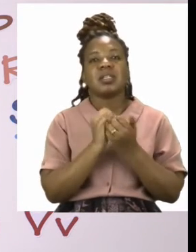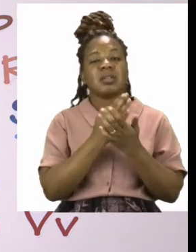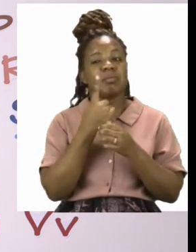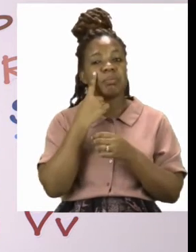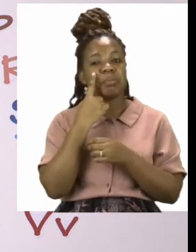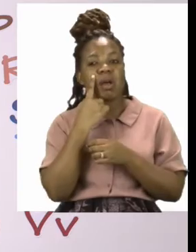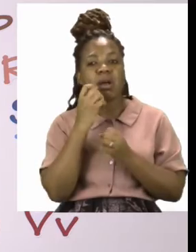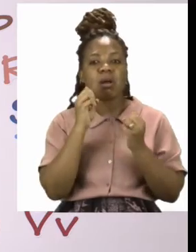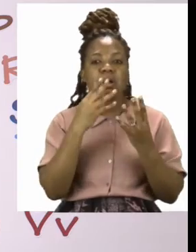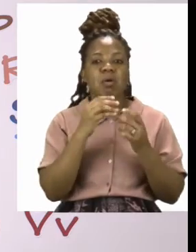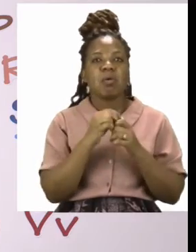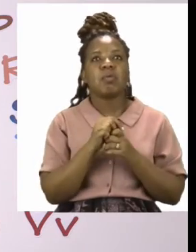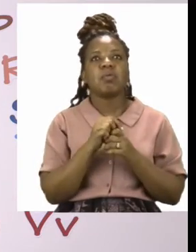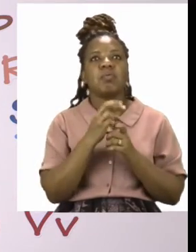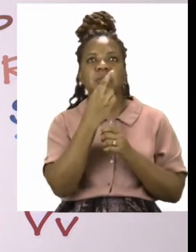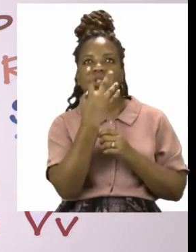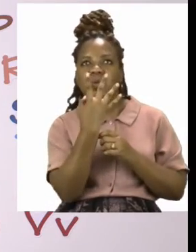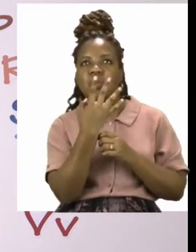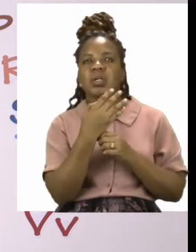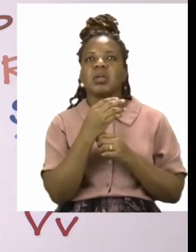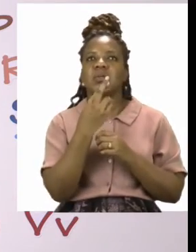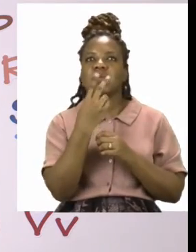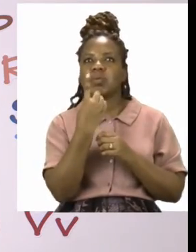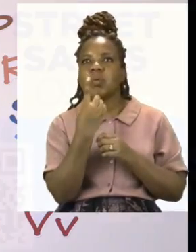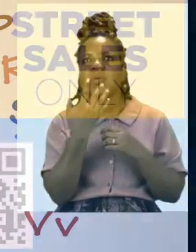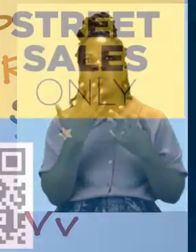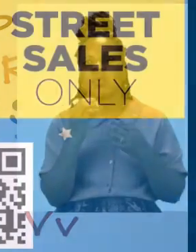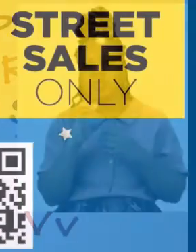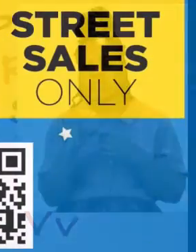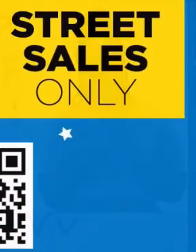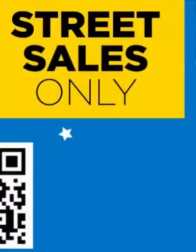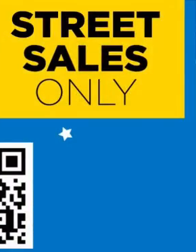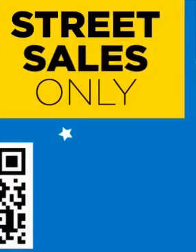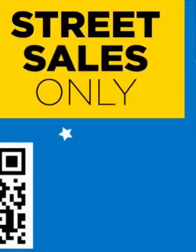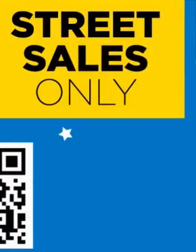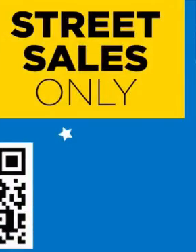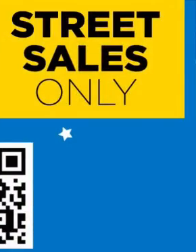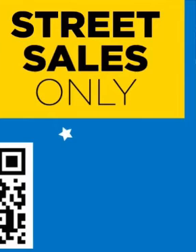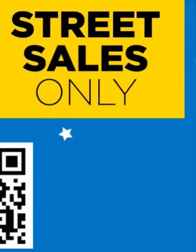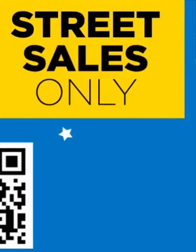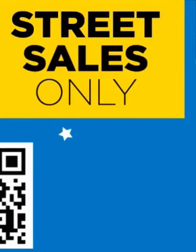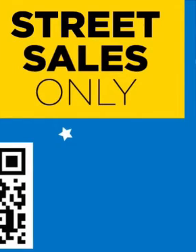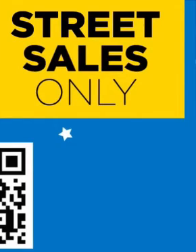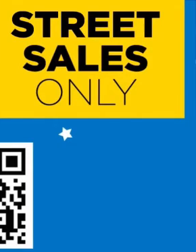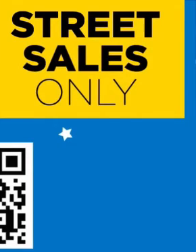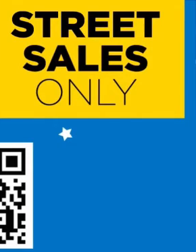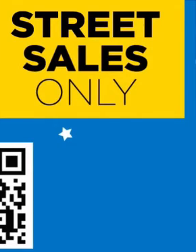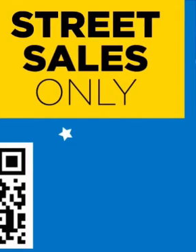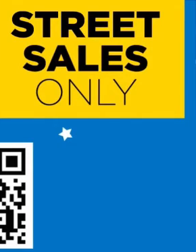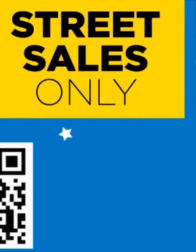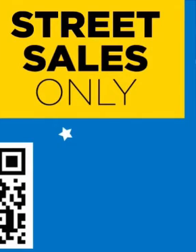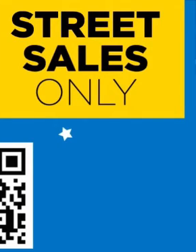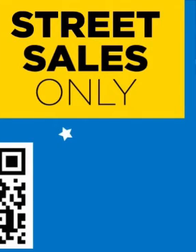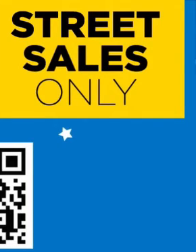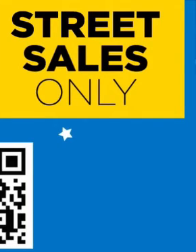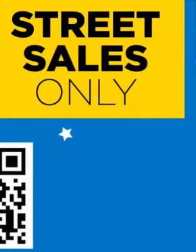to need. I will see you soon, after the advert break. Follow us on MyZone Facebook, Active Kids, to watch your